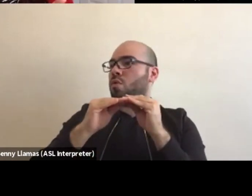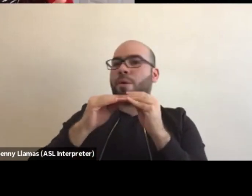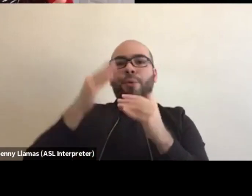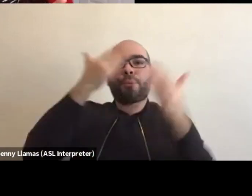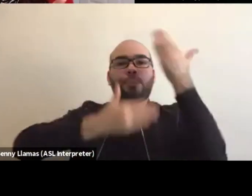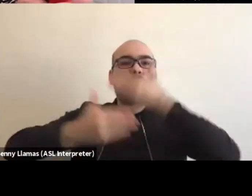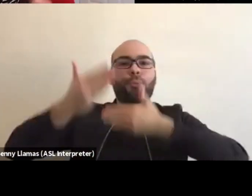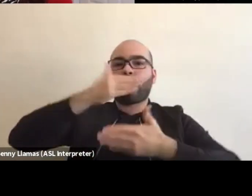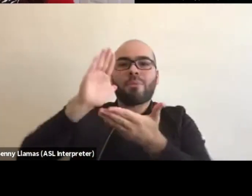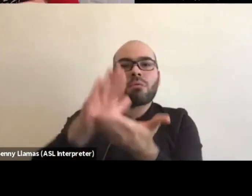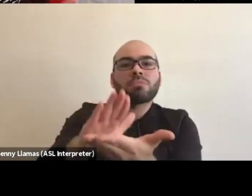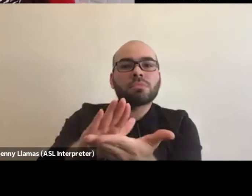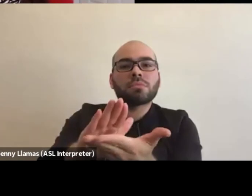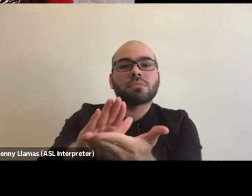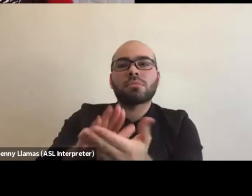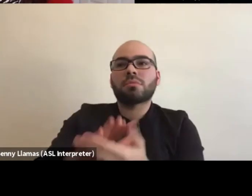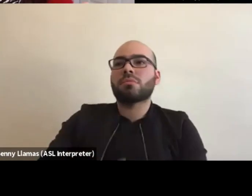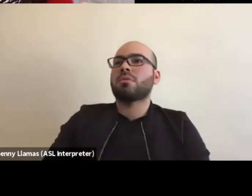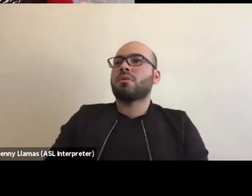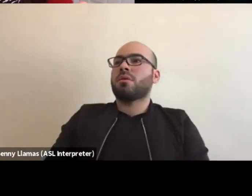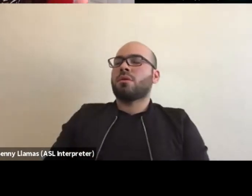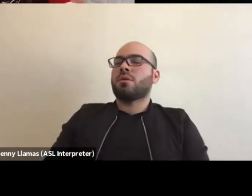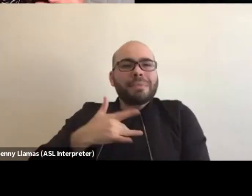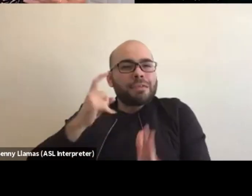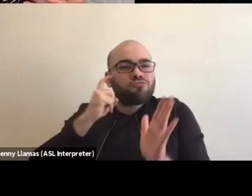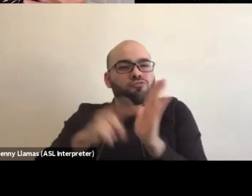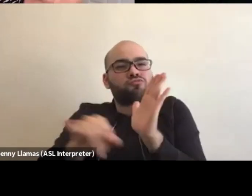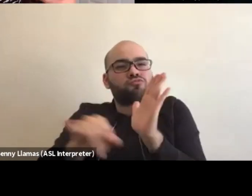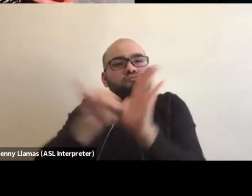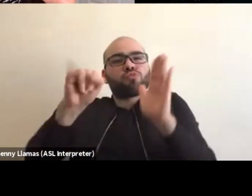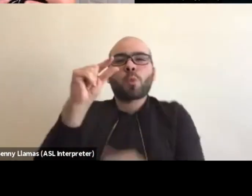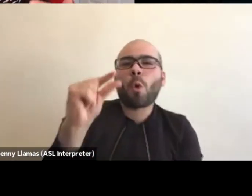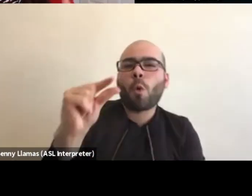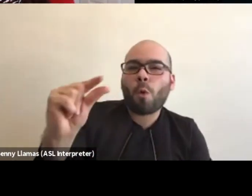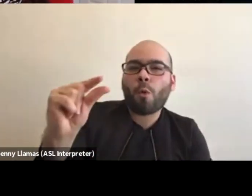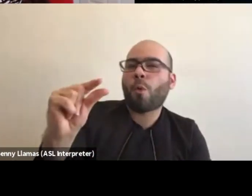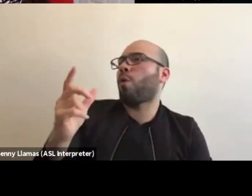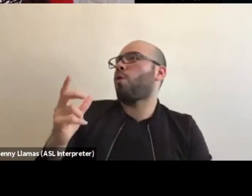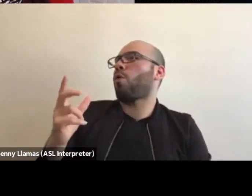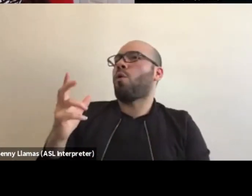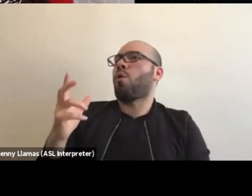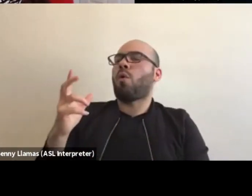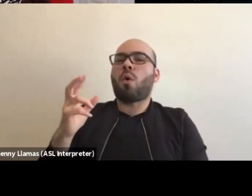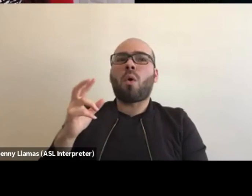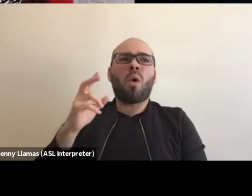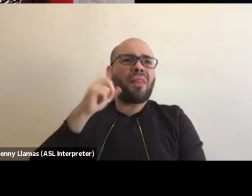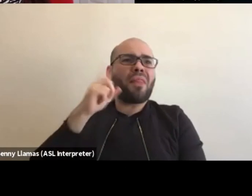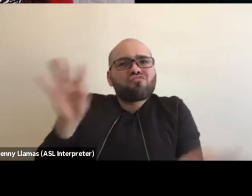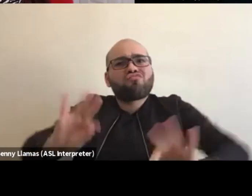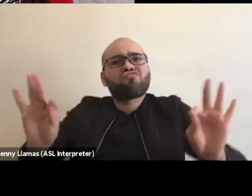sense of appreciation for things that we don't really notice or think are beautiful.